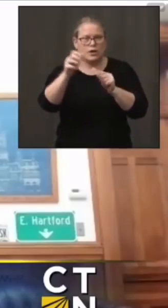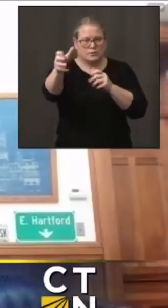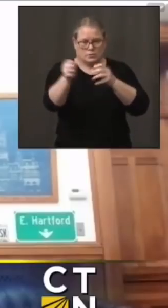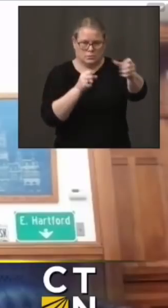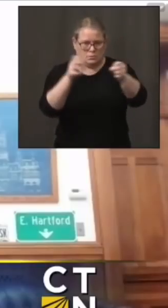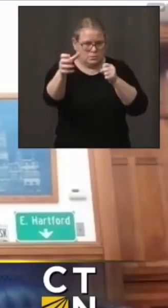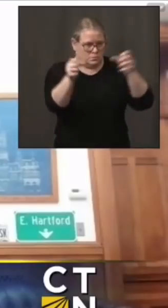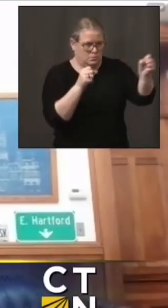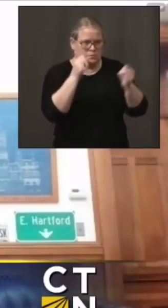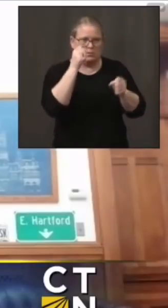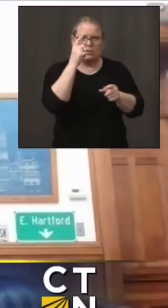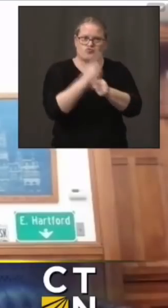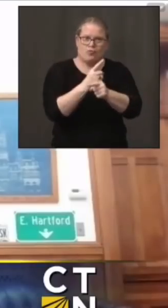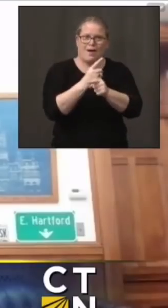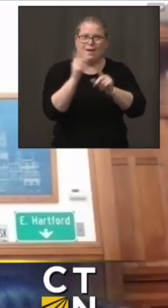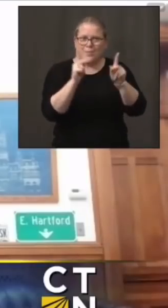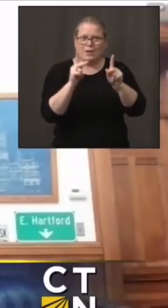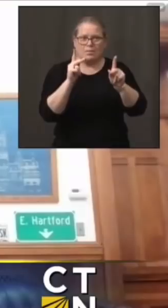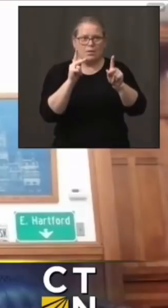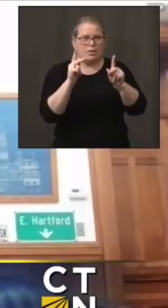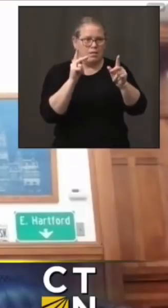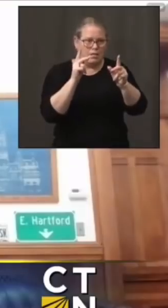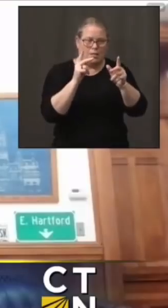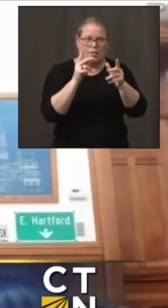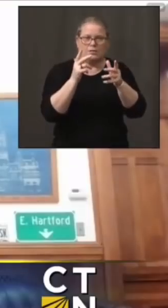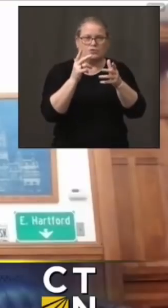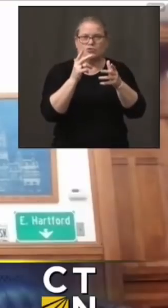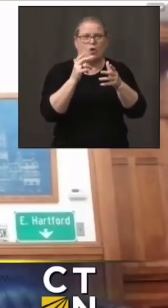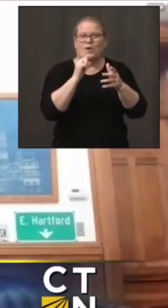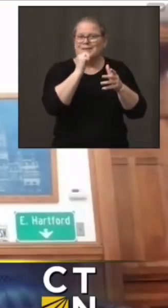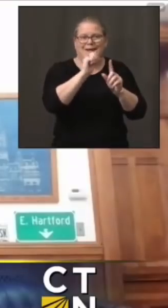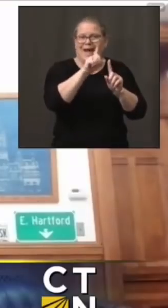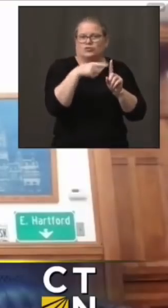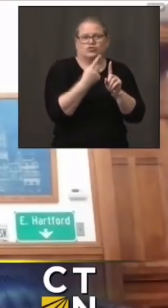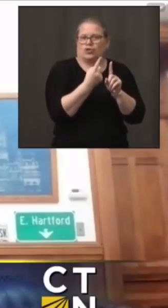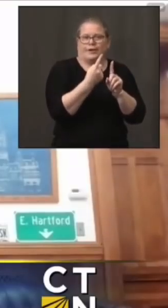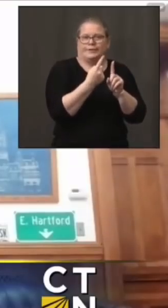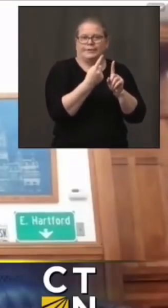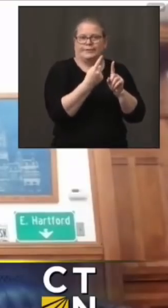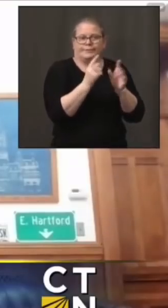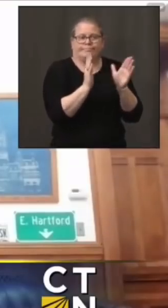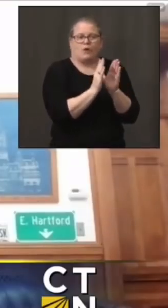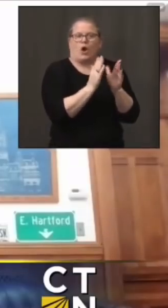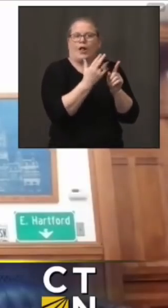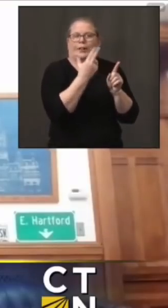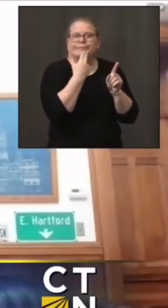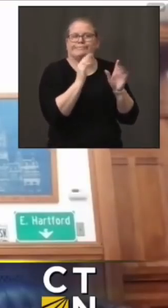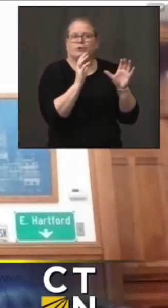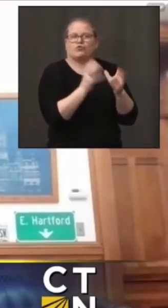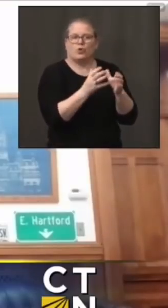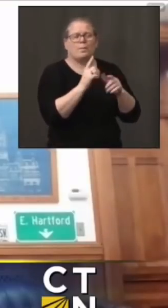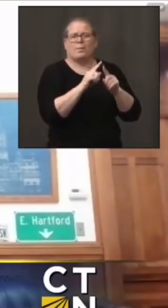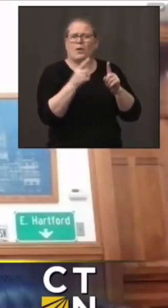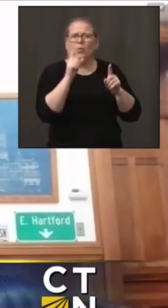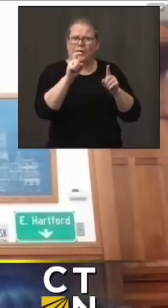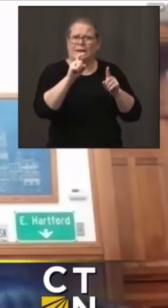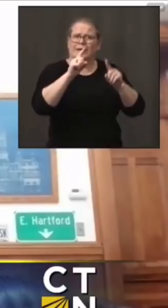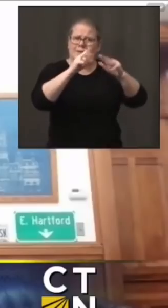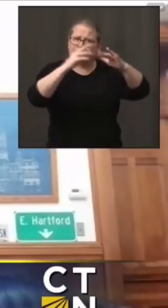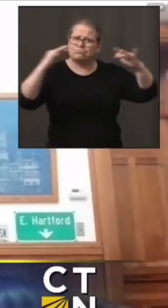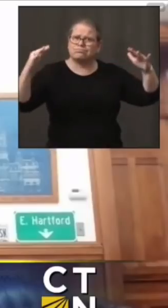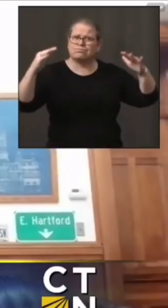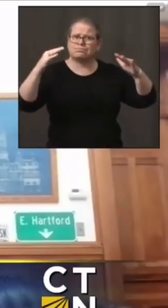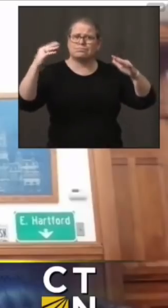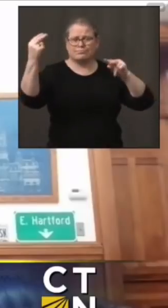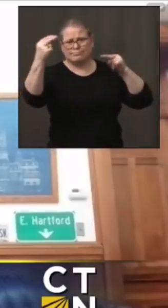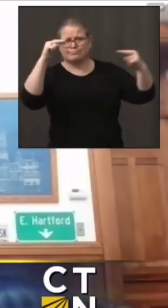where the recommendations is not just made by fiat by the governor, it's made from an educated standpoint, from a place of